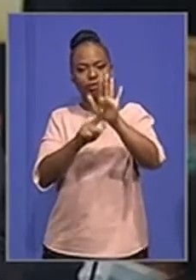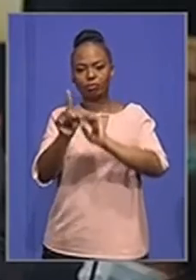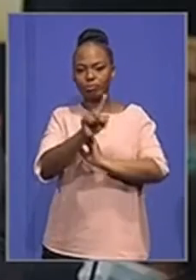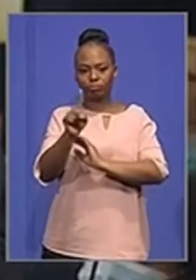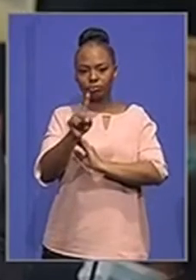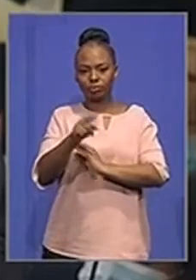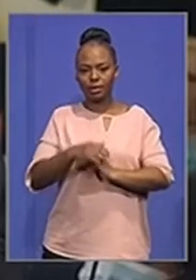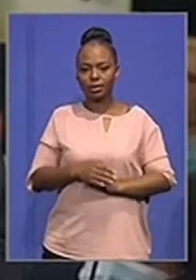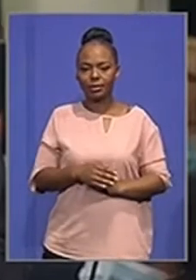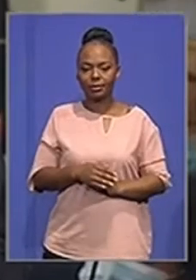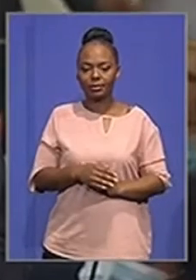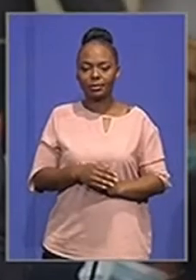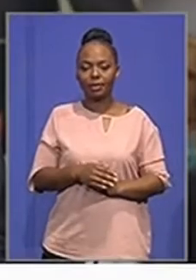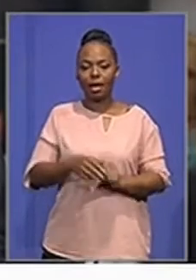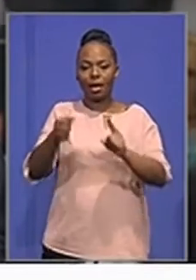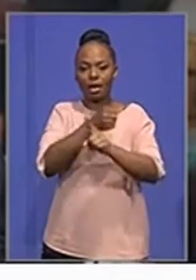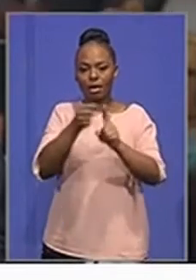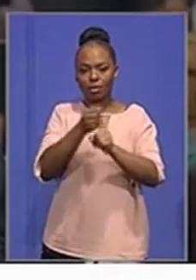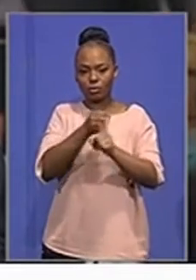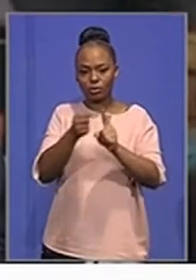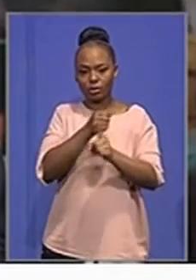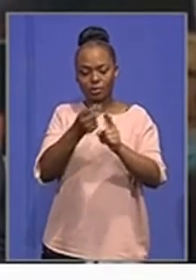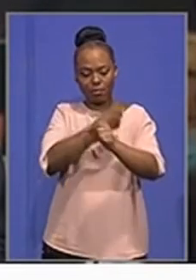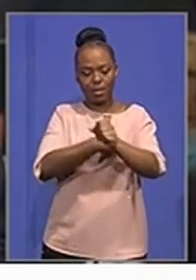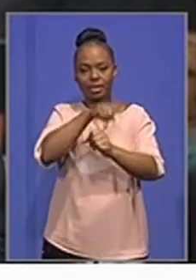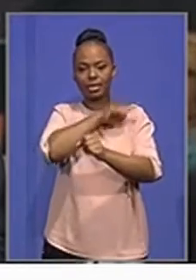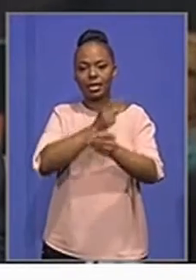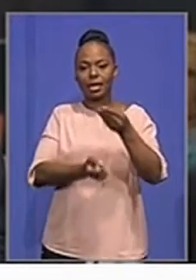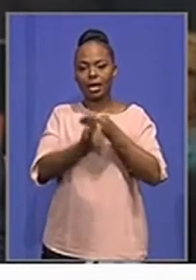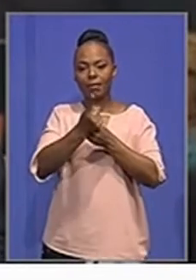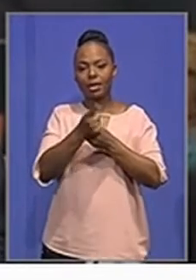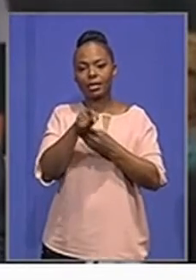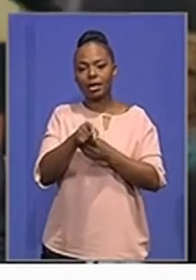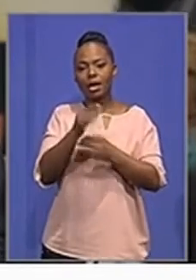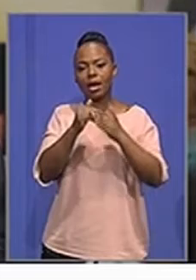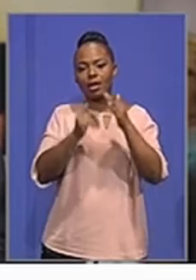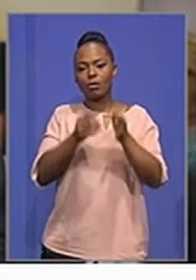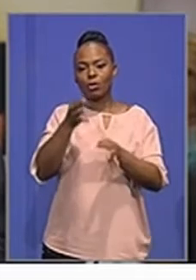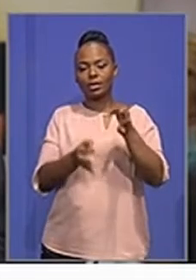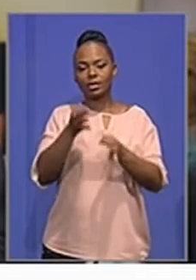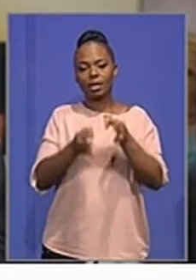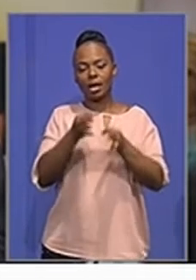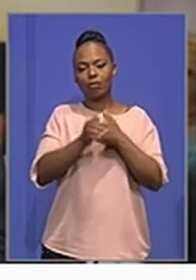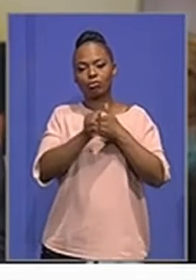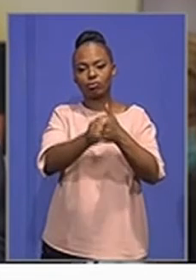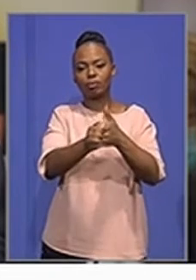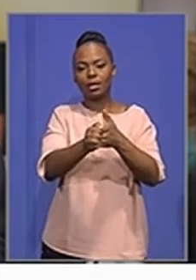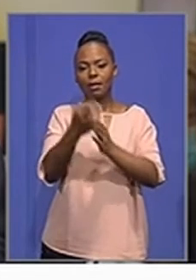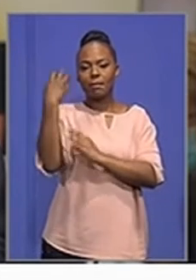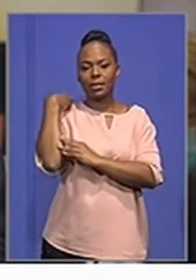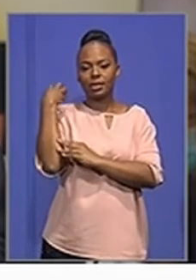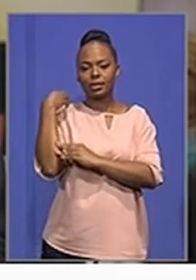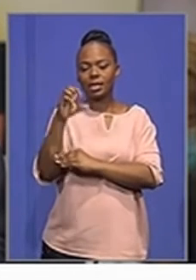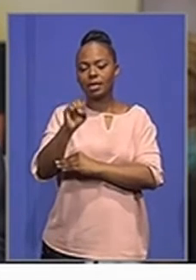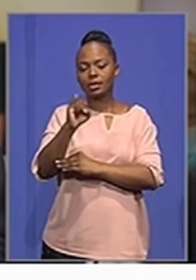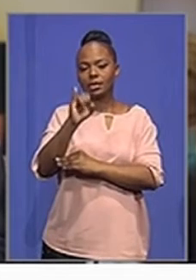executive level, the abuse of the SSA in its mandate occurred primarily under the political leadership of Ministers